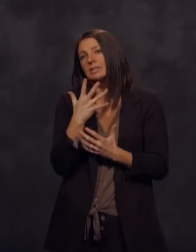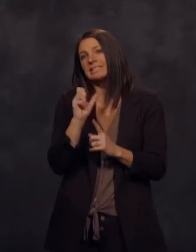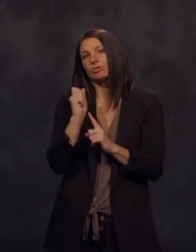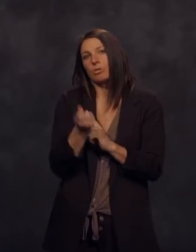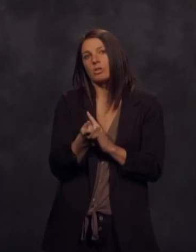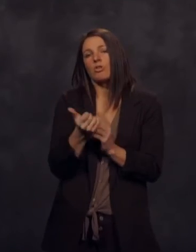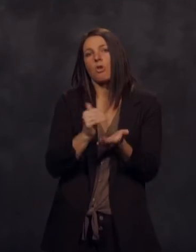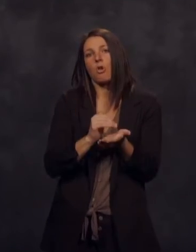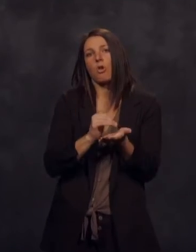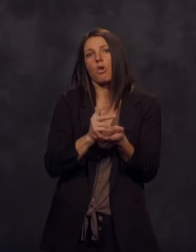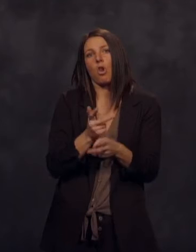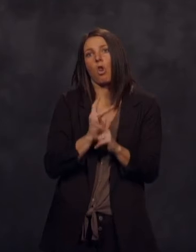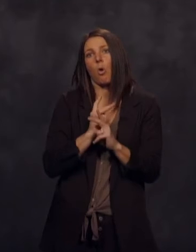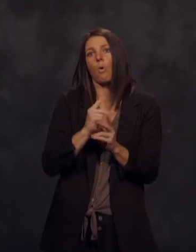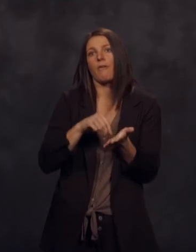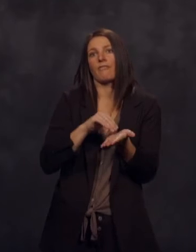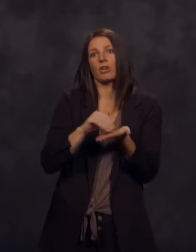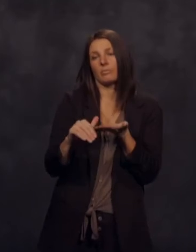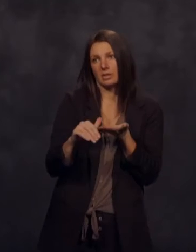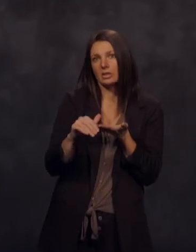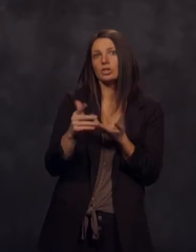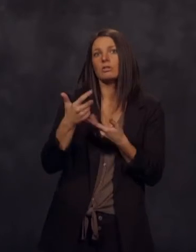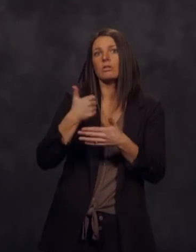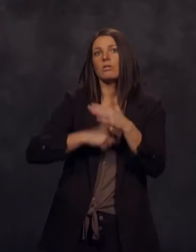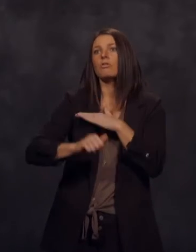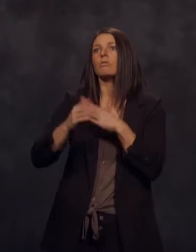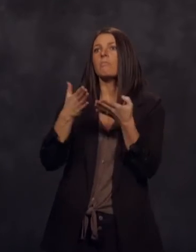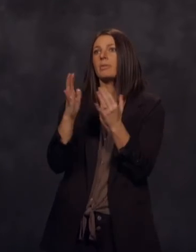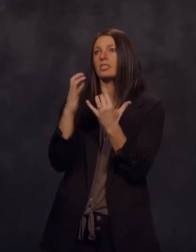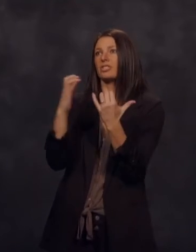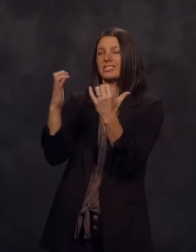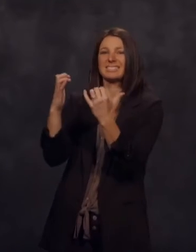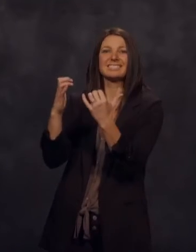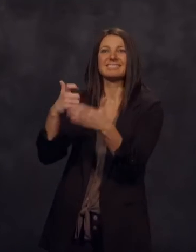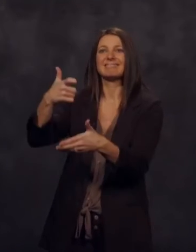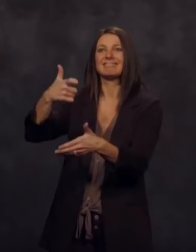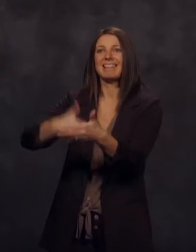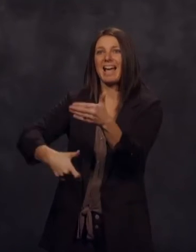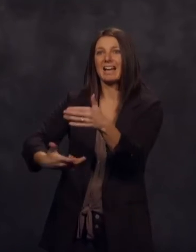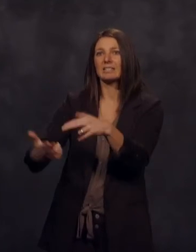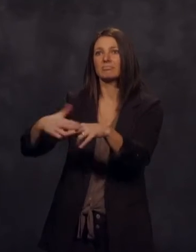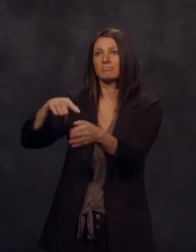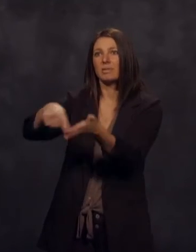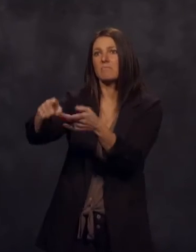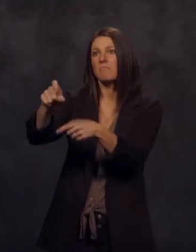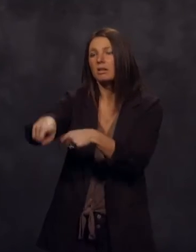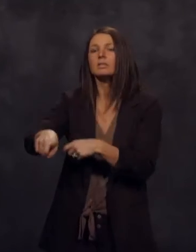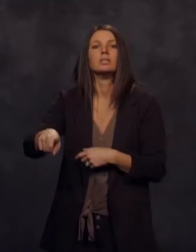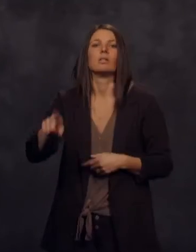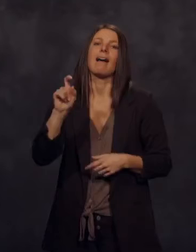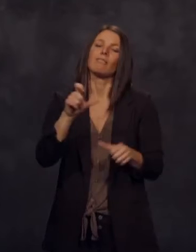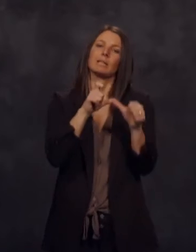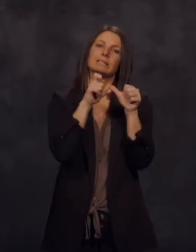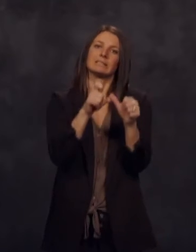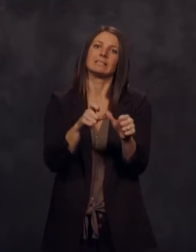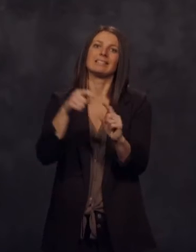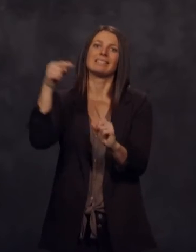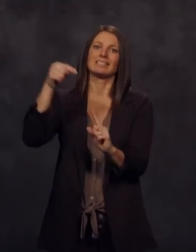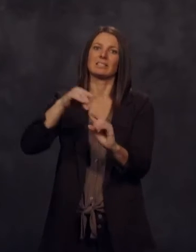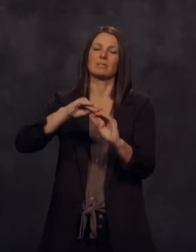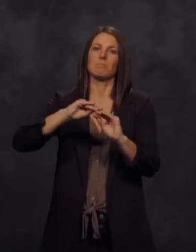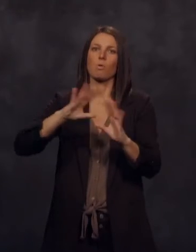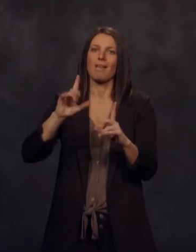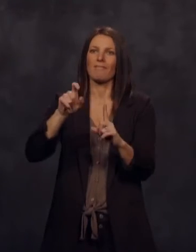loan forgiveness when they're doing public service, having it taxed. And we really shouldn't do that. We need to be consistent. So this is just saying, let's